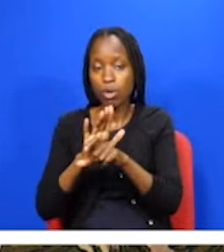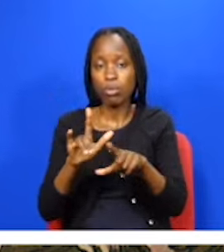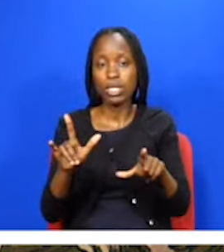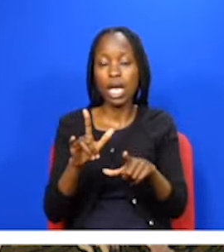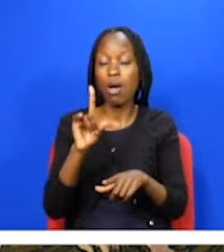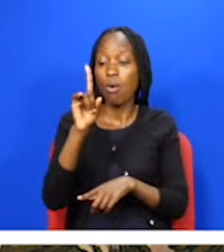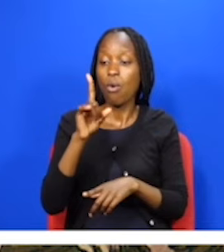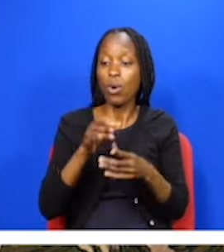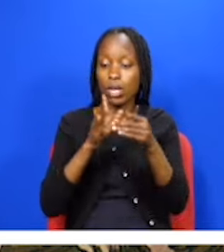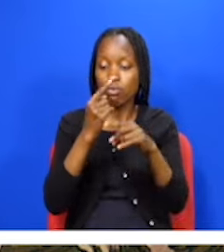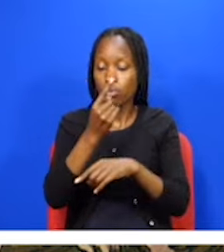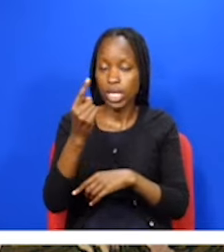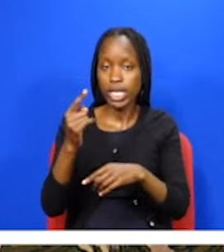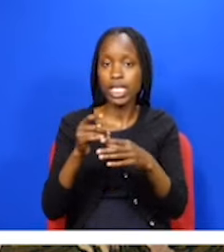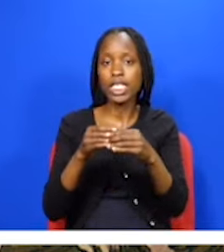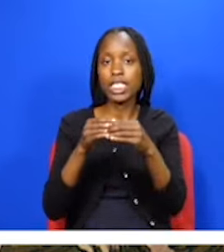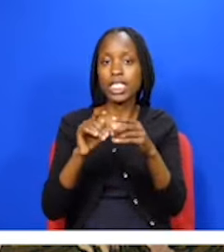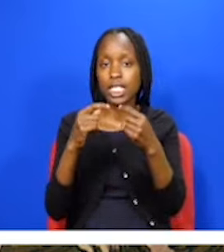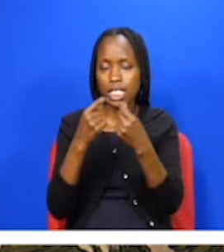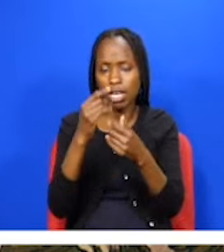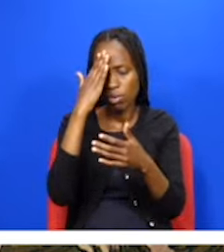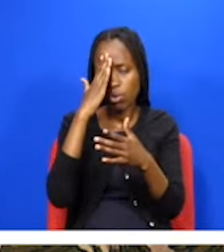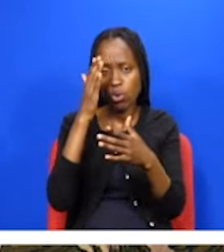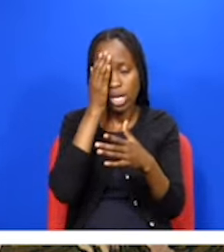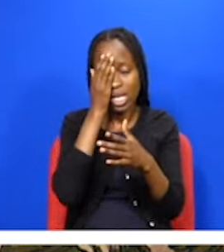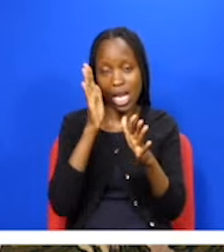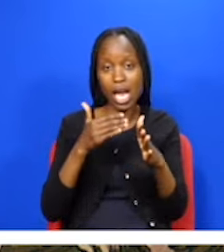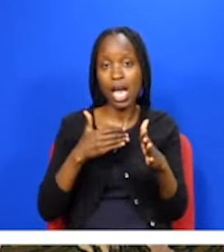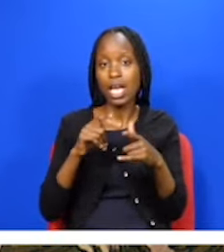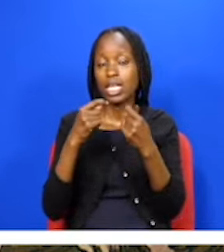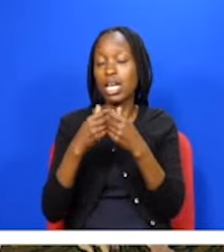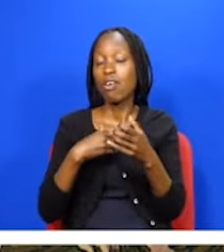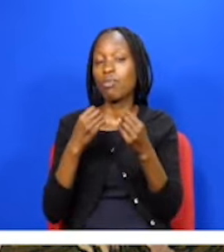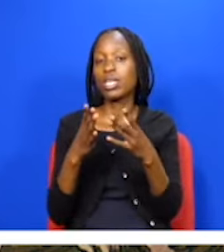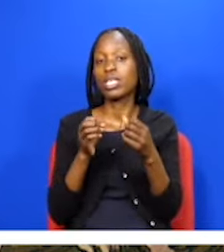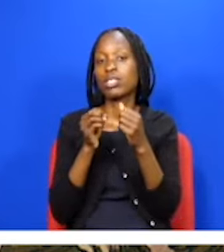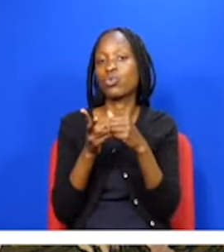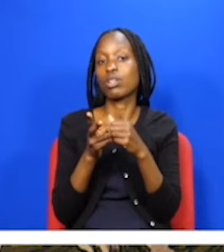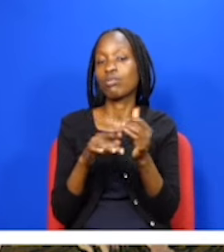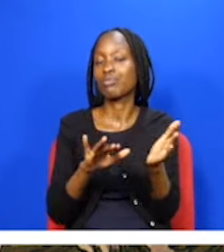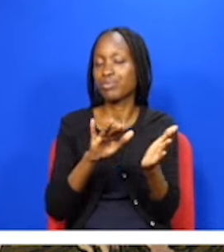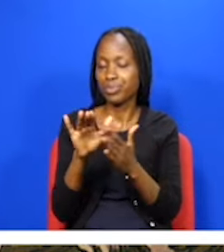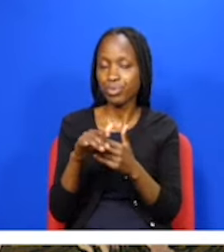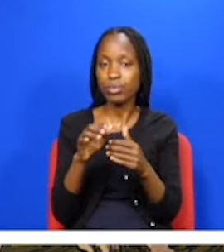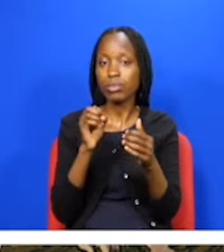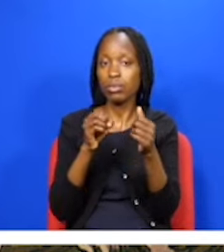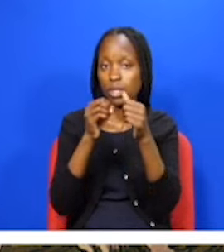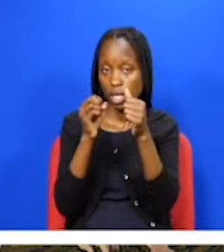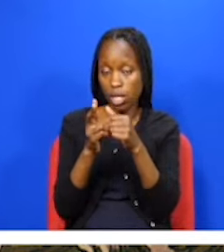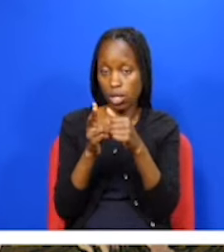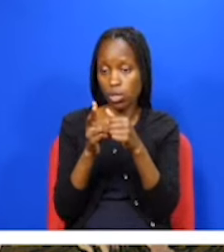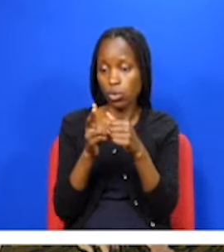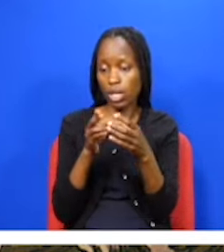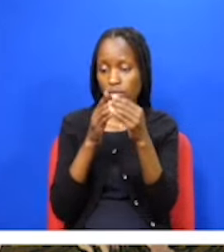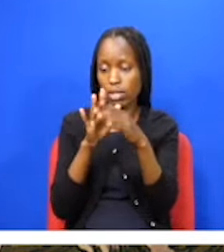tribe. Do you know how many tribes of Israel are recorded in the Bible? 12. So the 12 men were